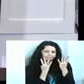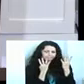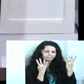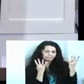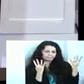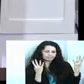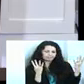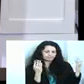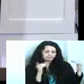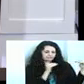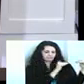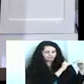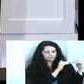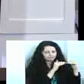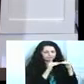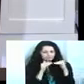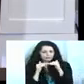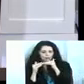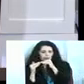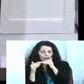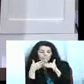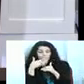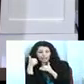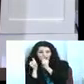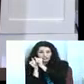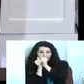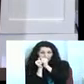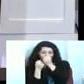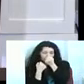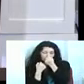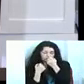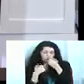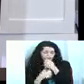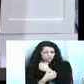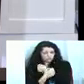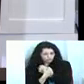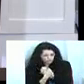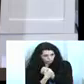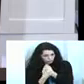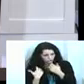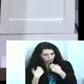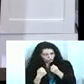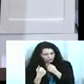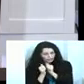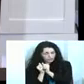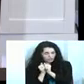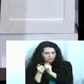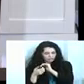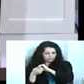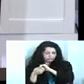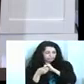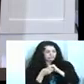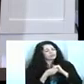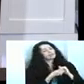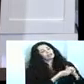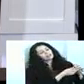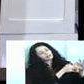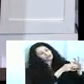together, stronger together, when we reach out our hands and